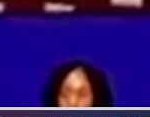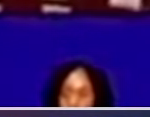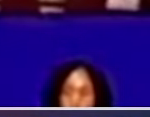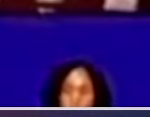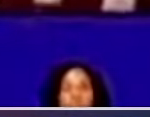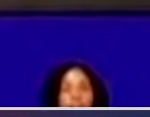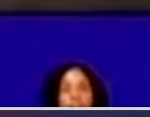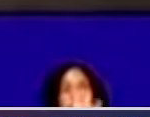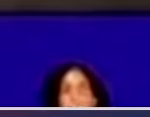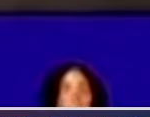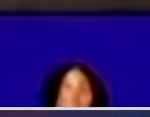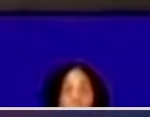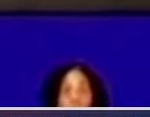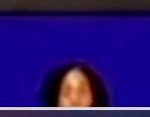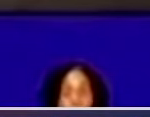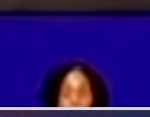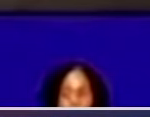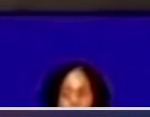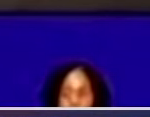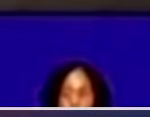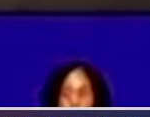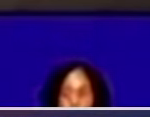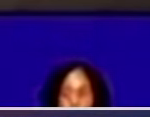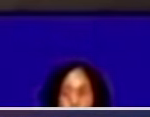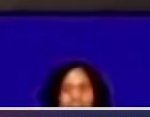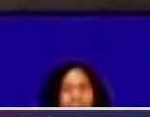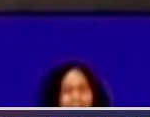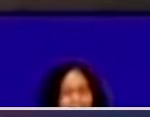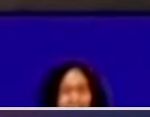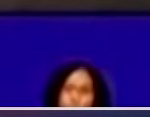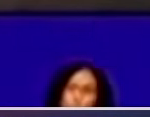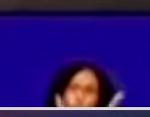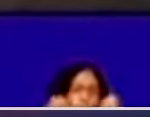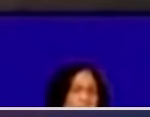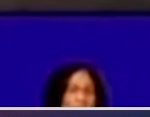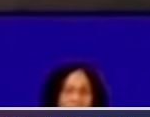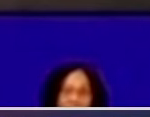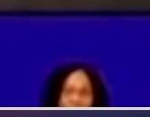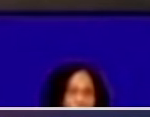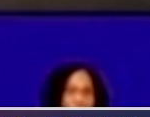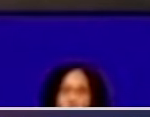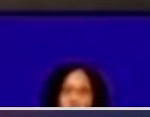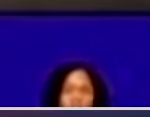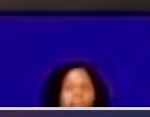Let's be clear, that is a good thing. It's a good thing.